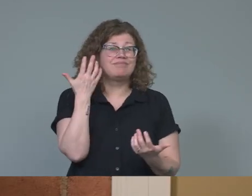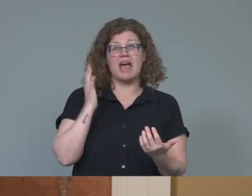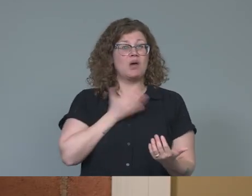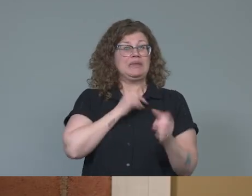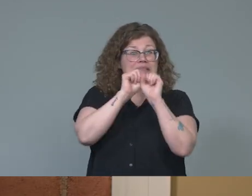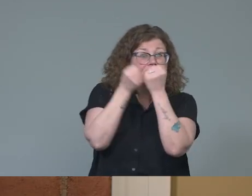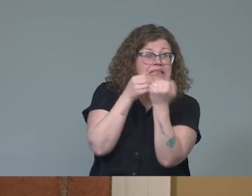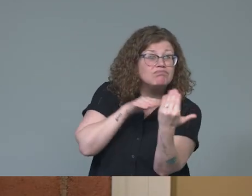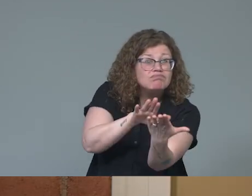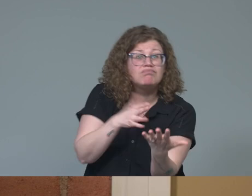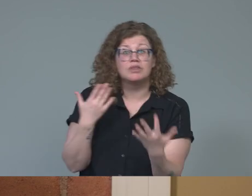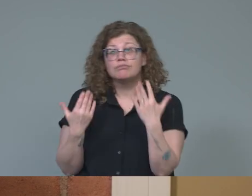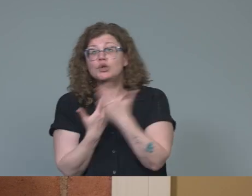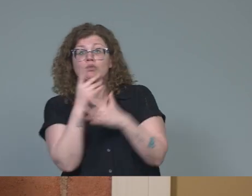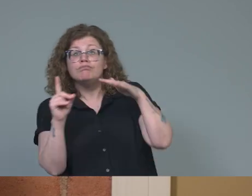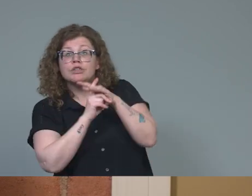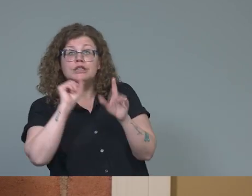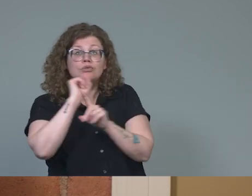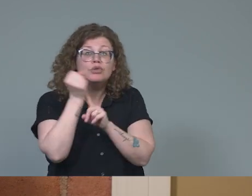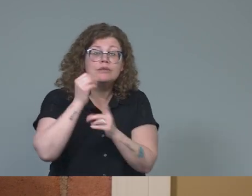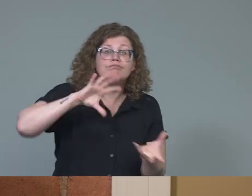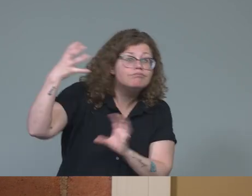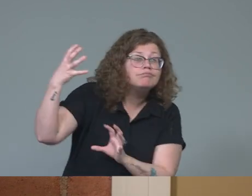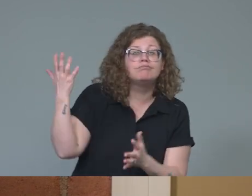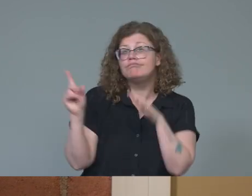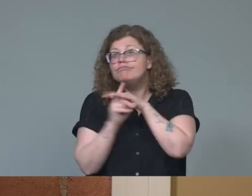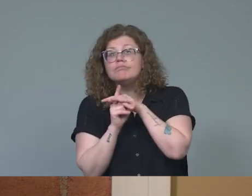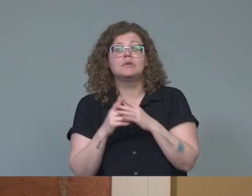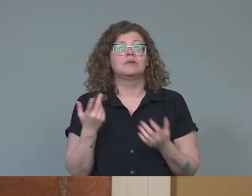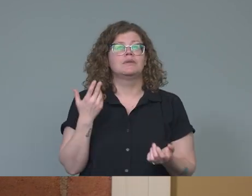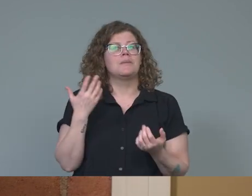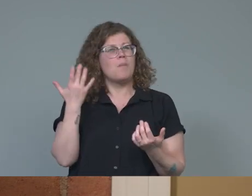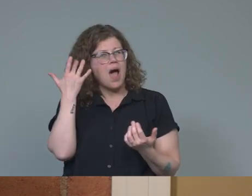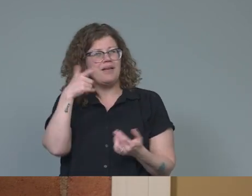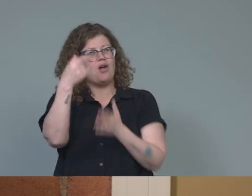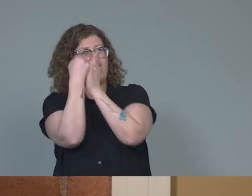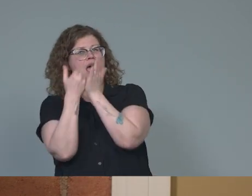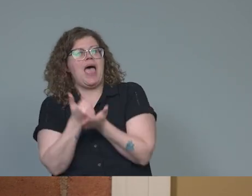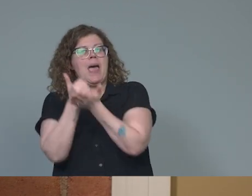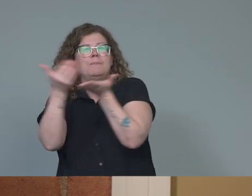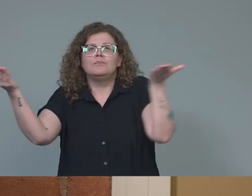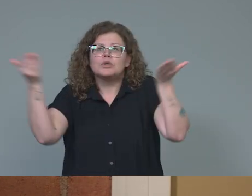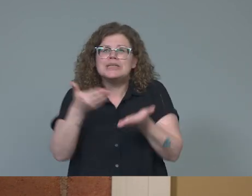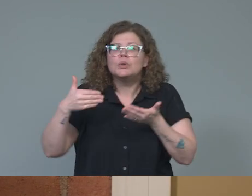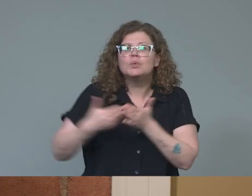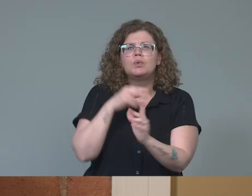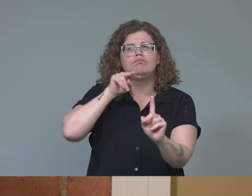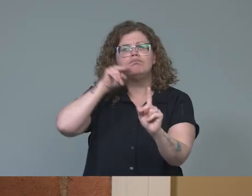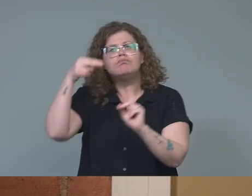Okay. So you celebrated your work, you brought everybody together, you talked about what went wrong and how you're going to fix it next